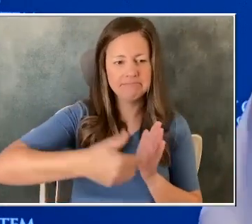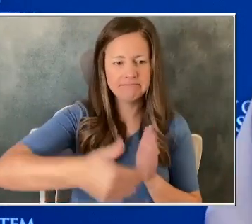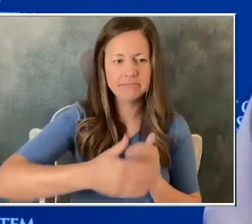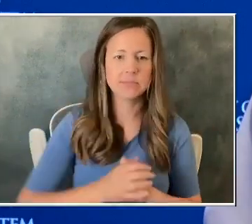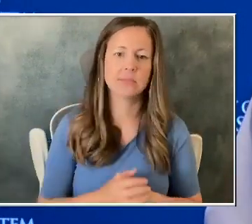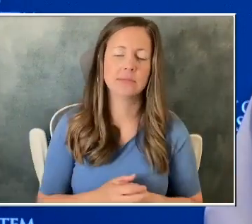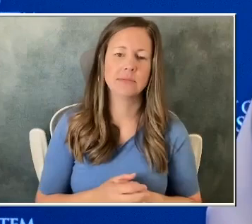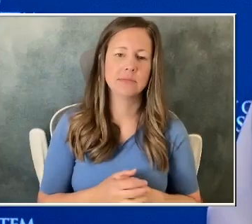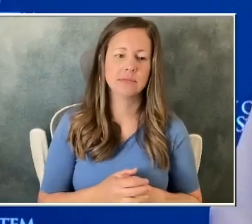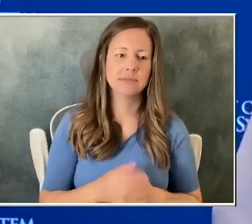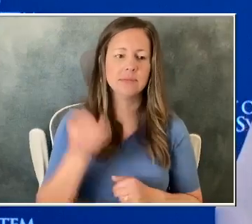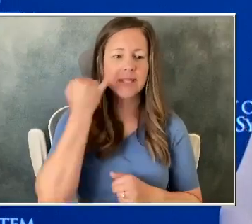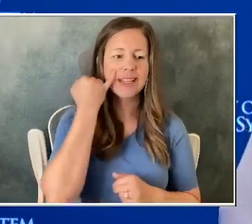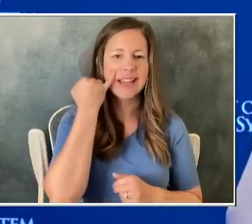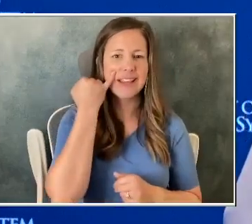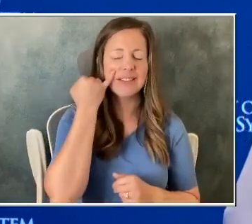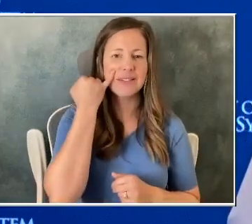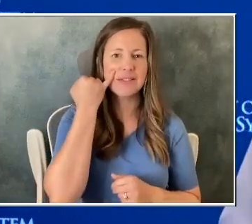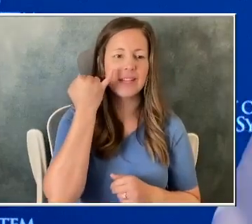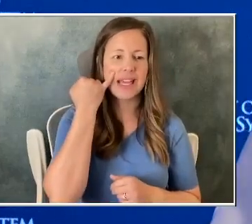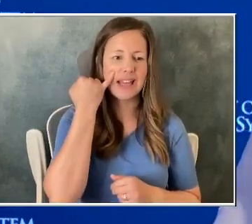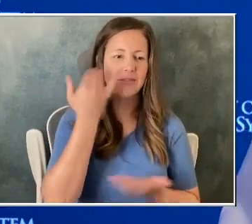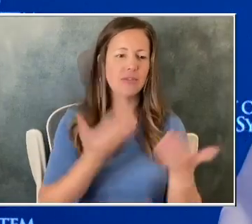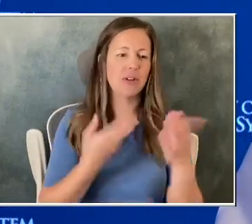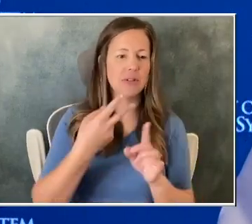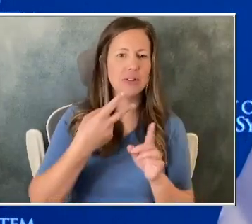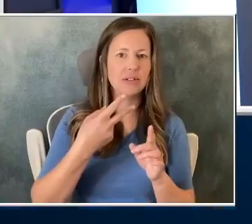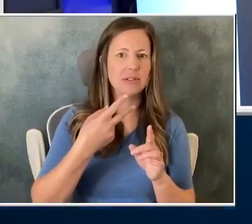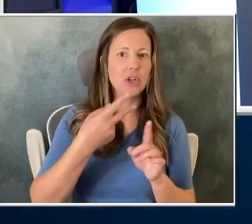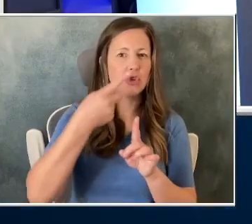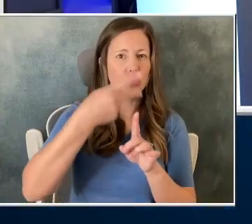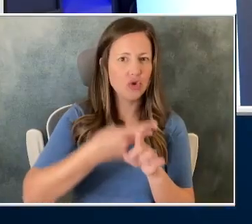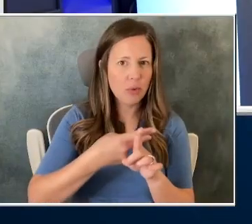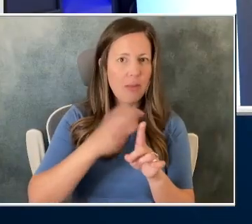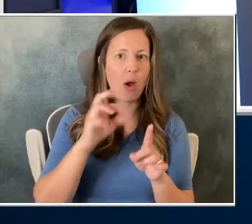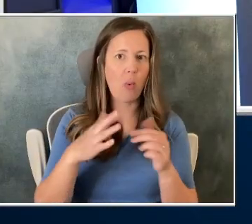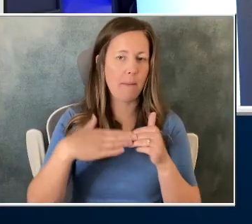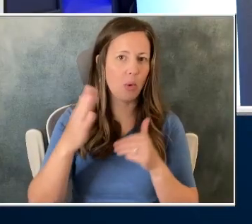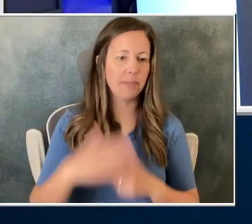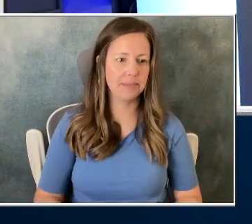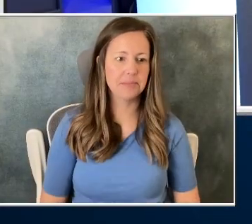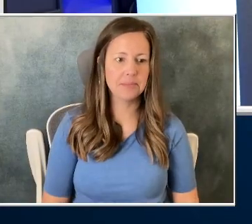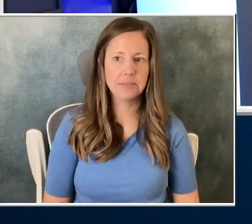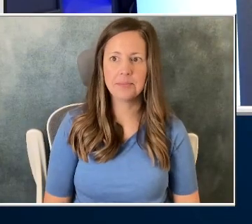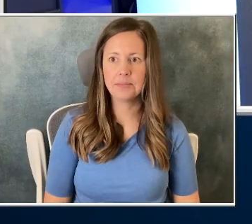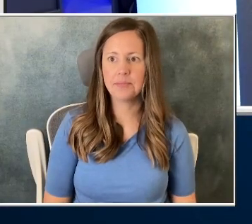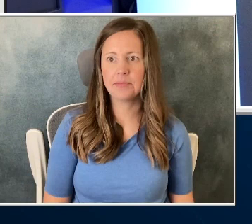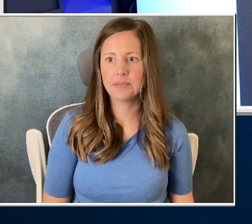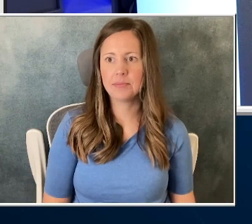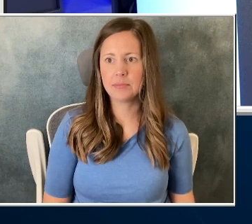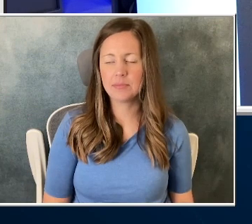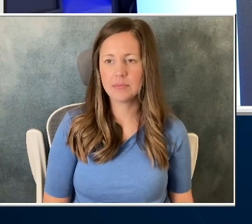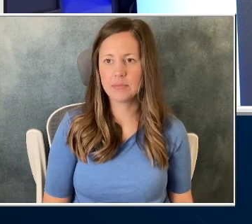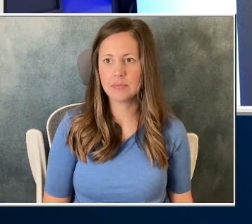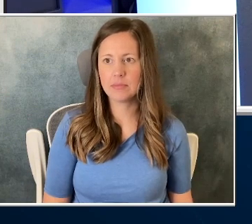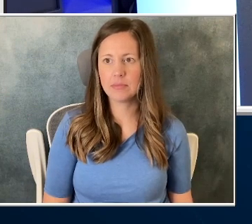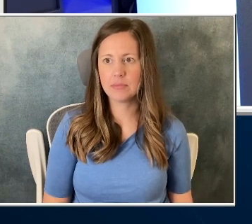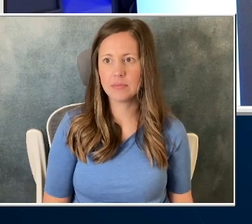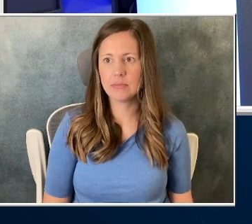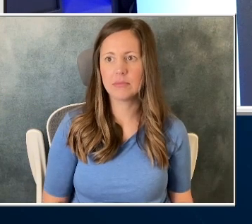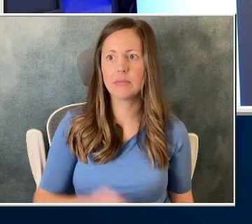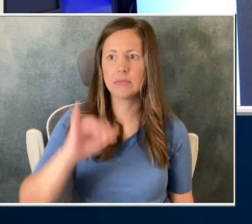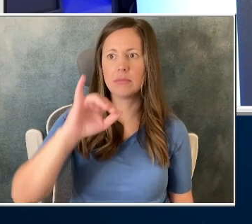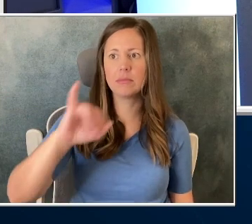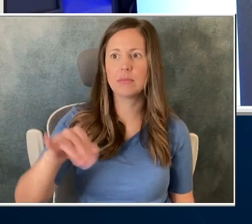long as provided it's probably 2 months or 8 weeks or more. Okay. Yeah. Julie has an